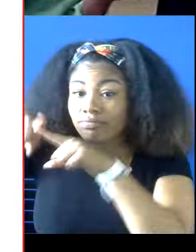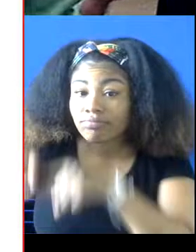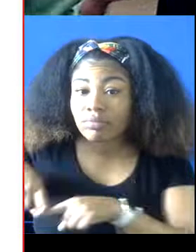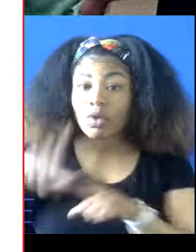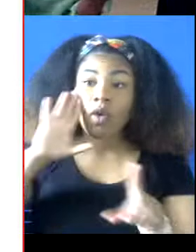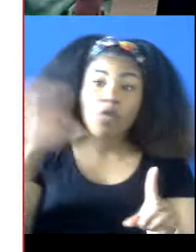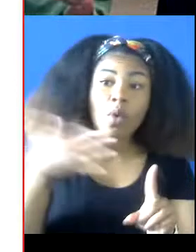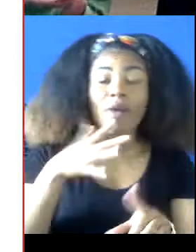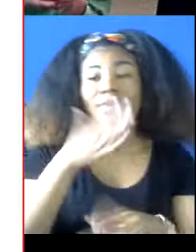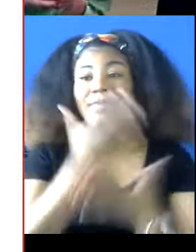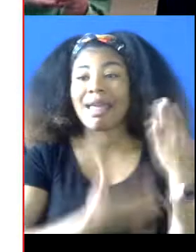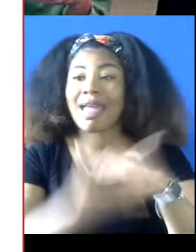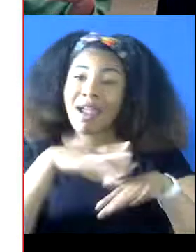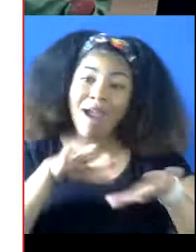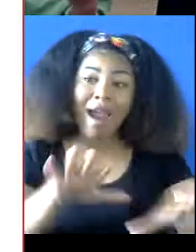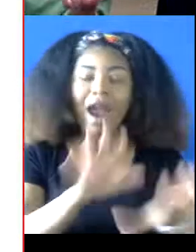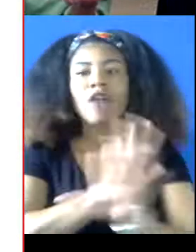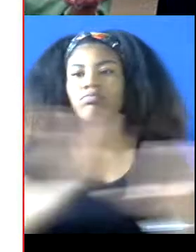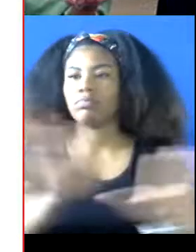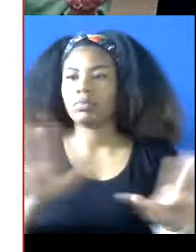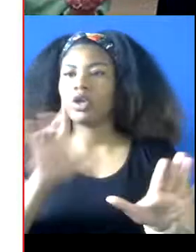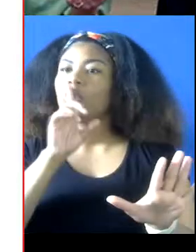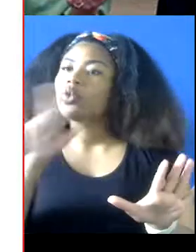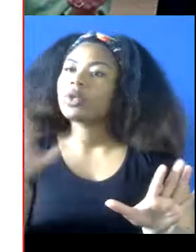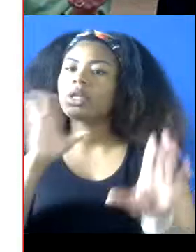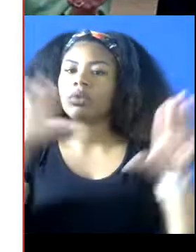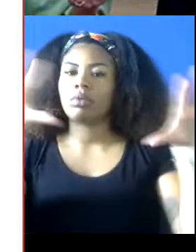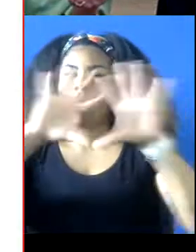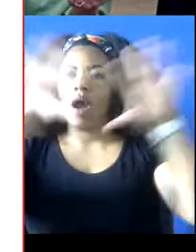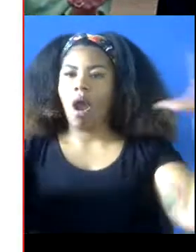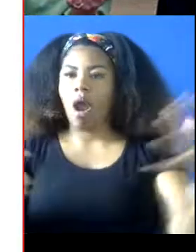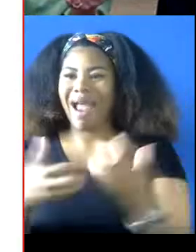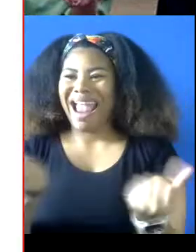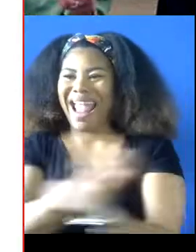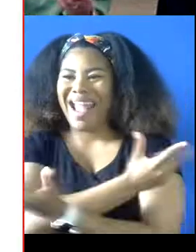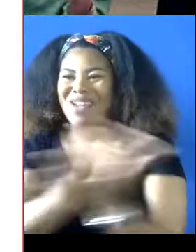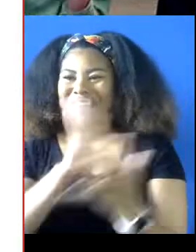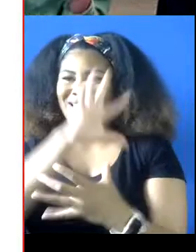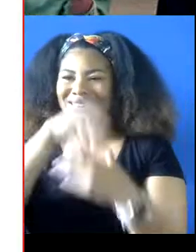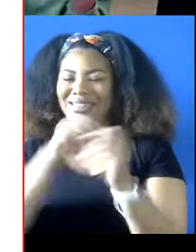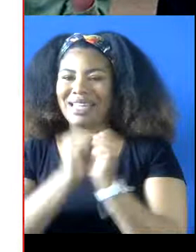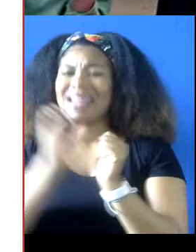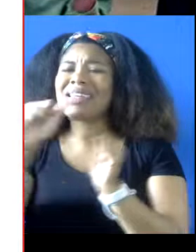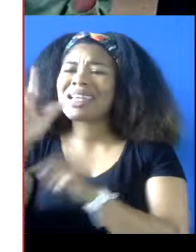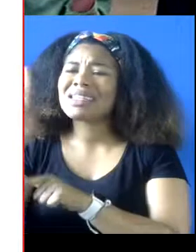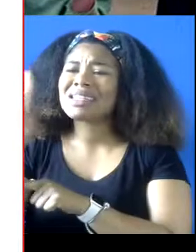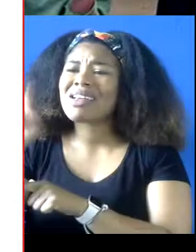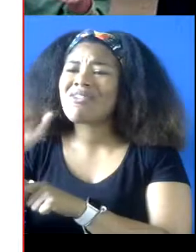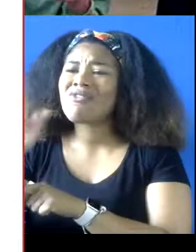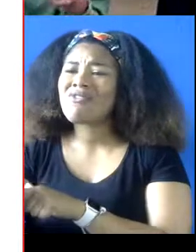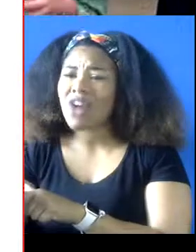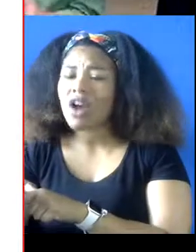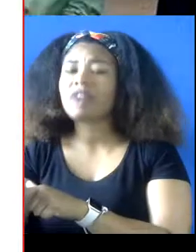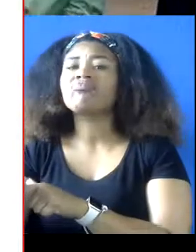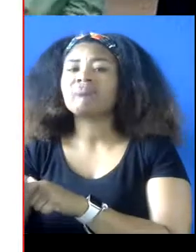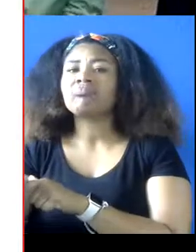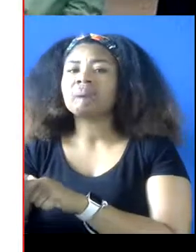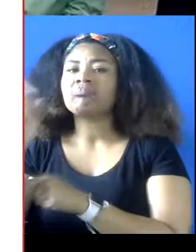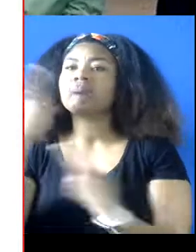baby out with the bathwater, that the VARC learning styles do have validity when they're used in a multimodal